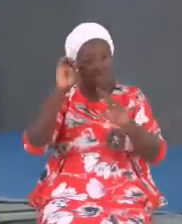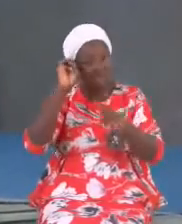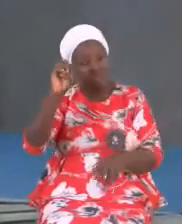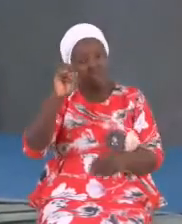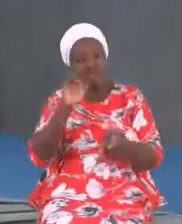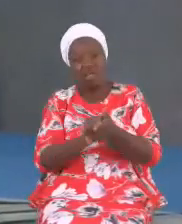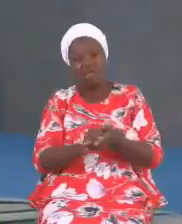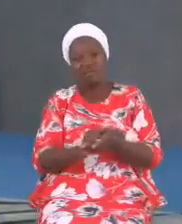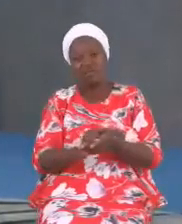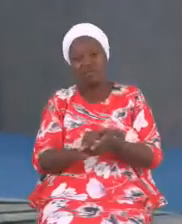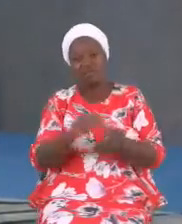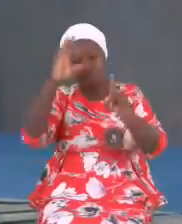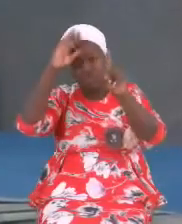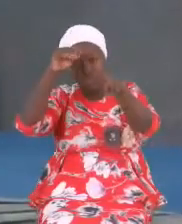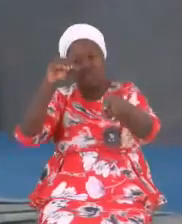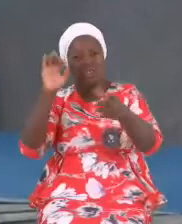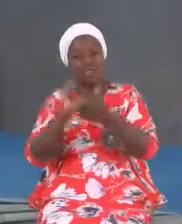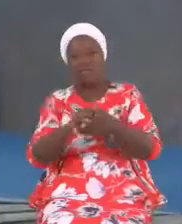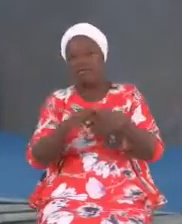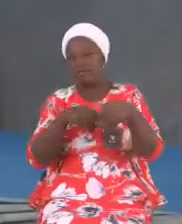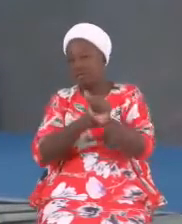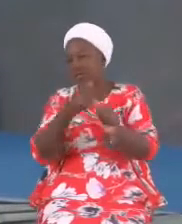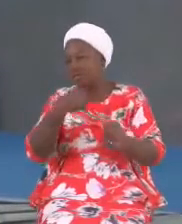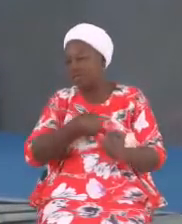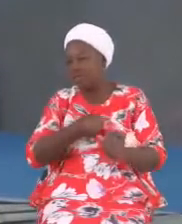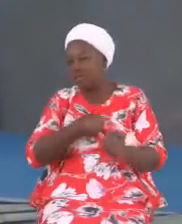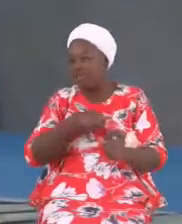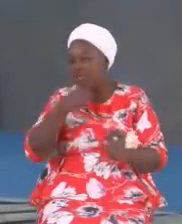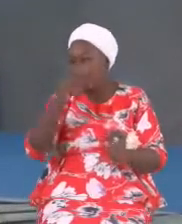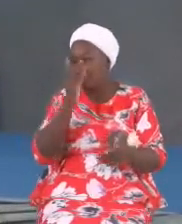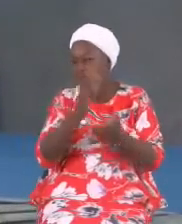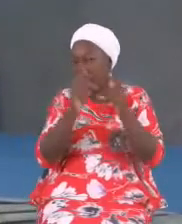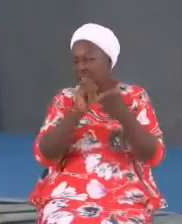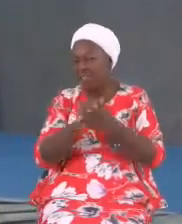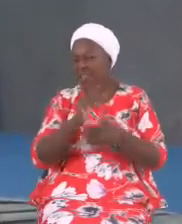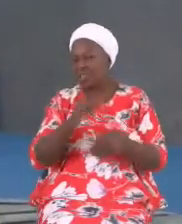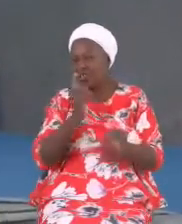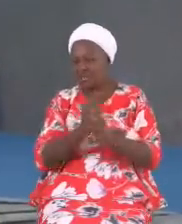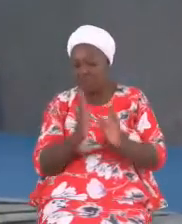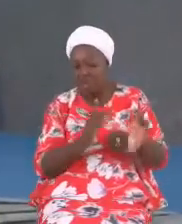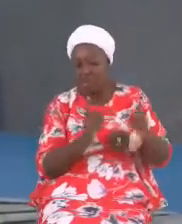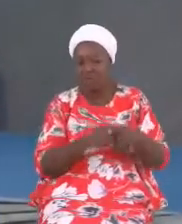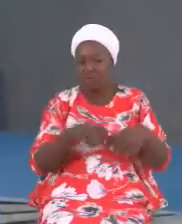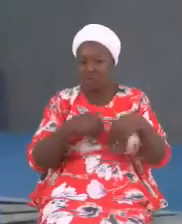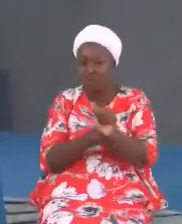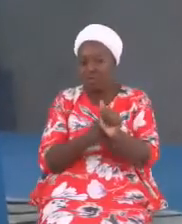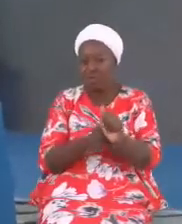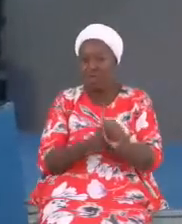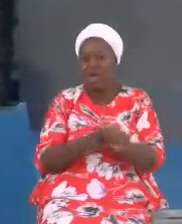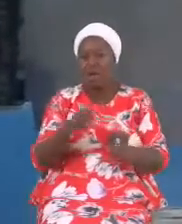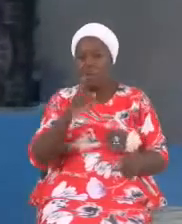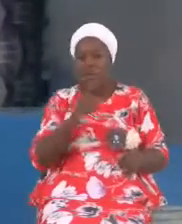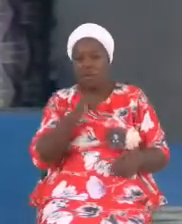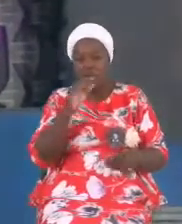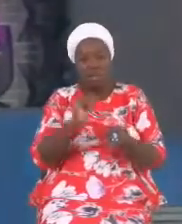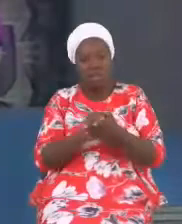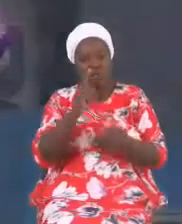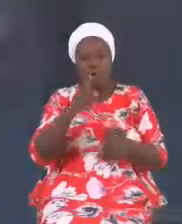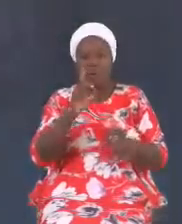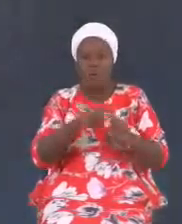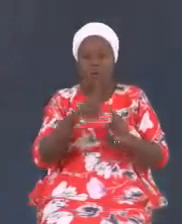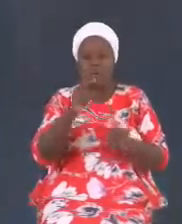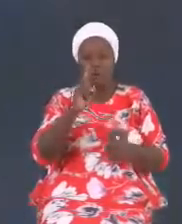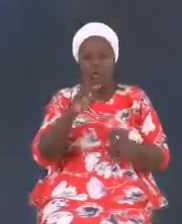somebody intending to follow. I will follow in the future, not that one. The one who has